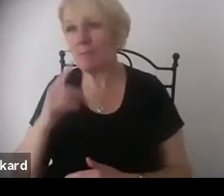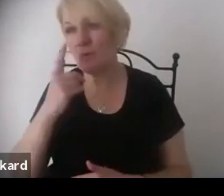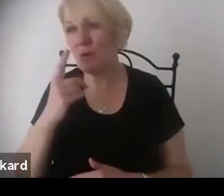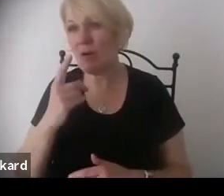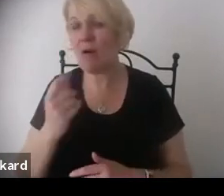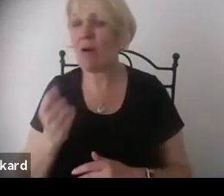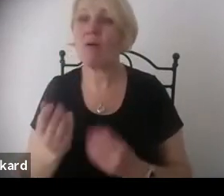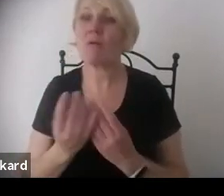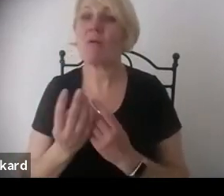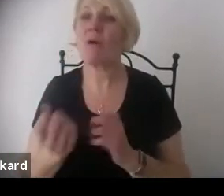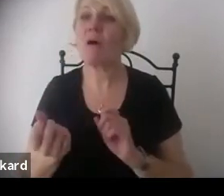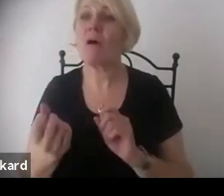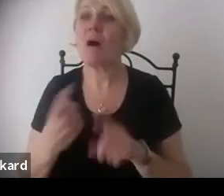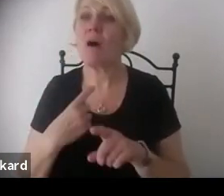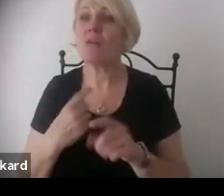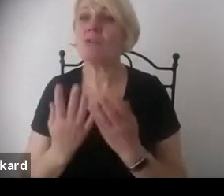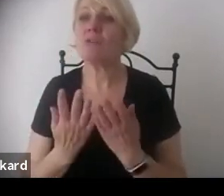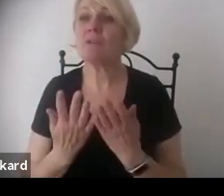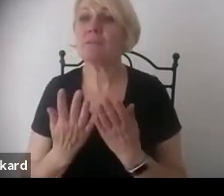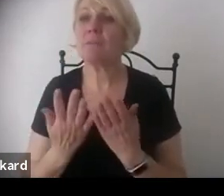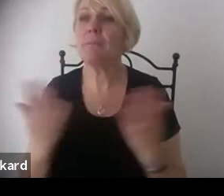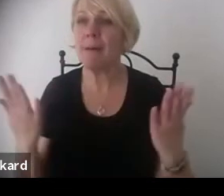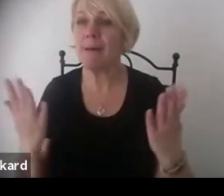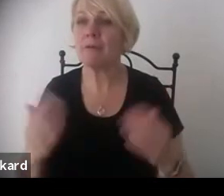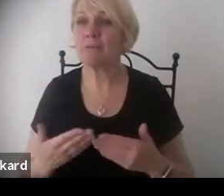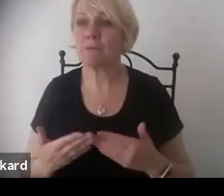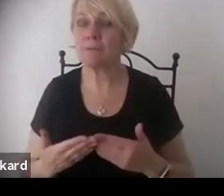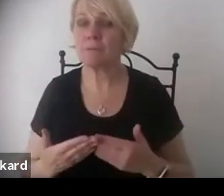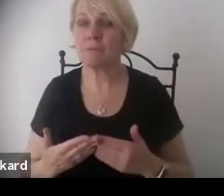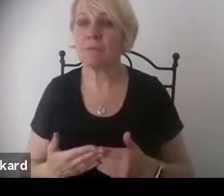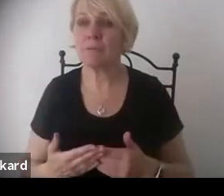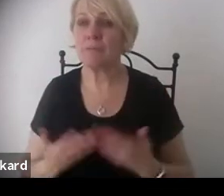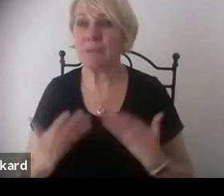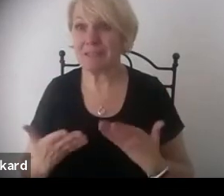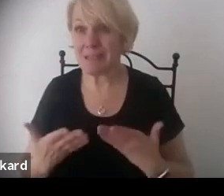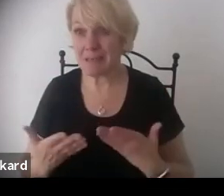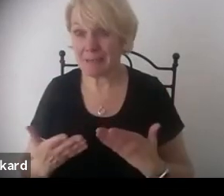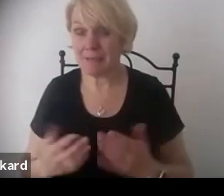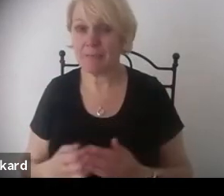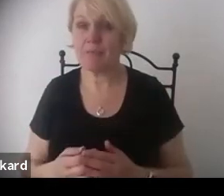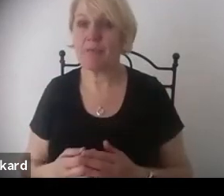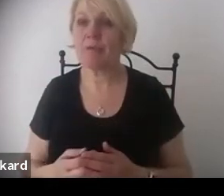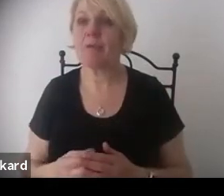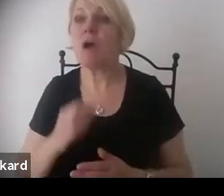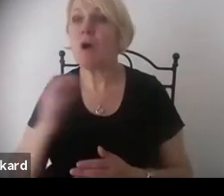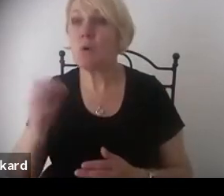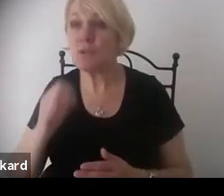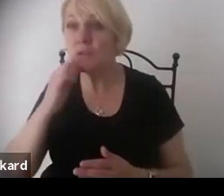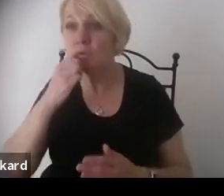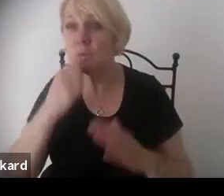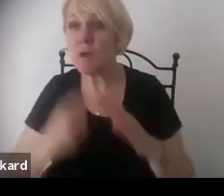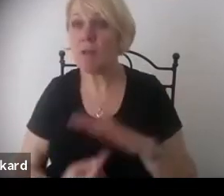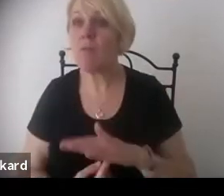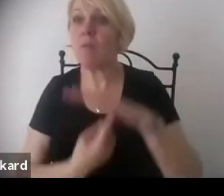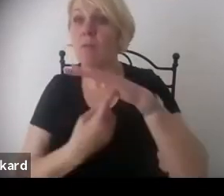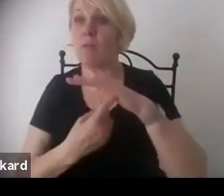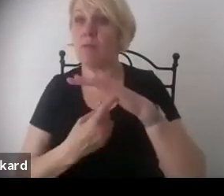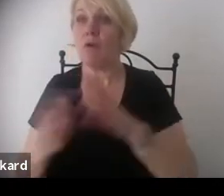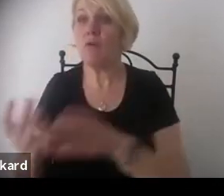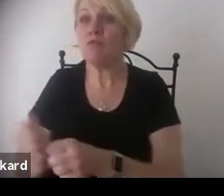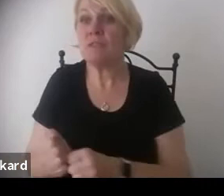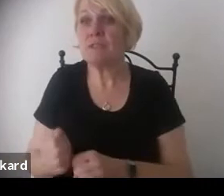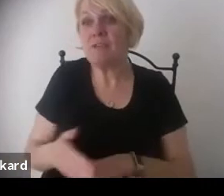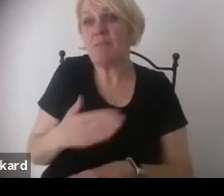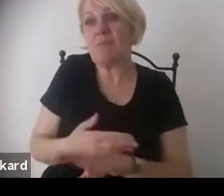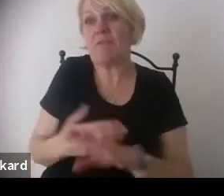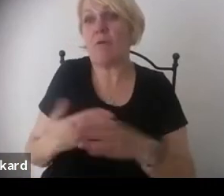panel unless we have extra time. We are going to prioritise the questions that came in first. But if we do have time or they're very similar, I will bring